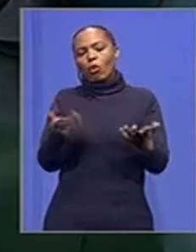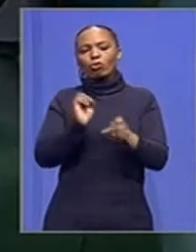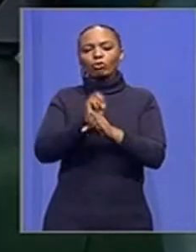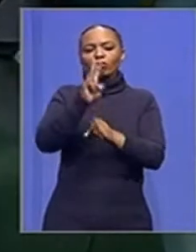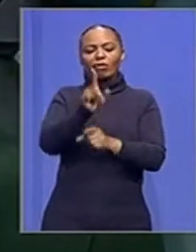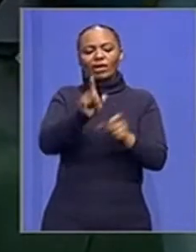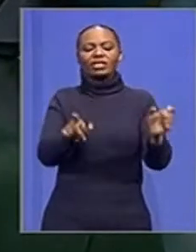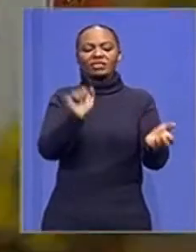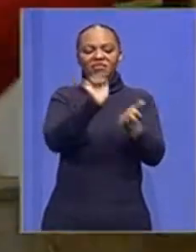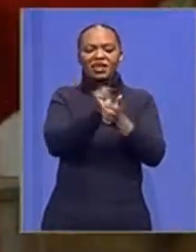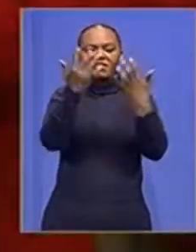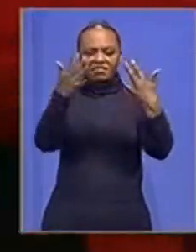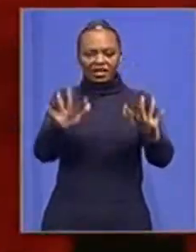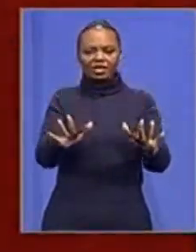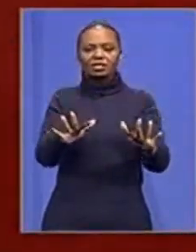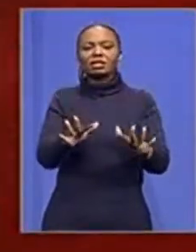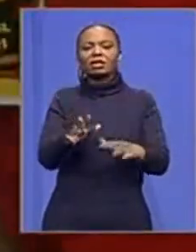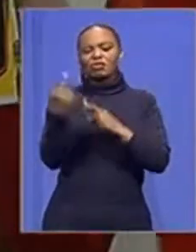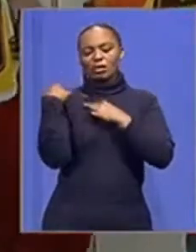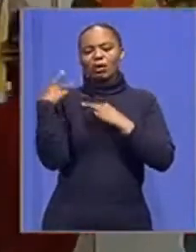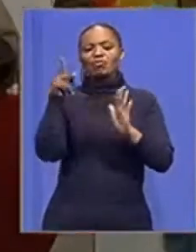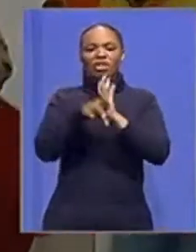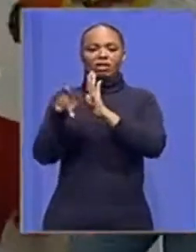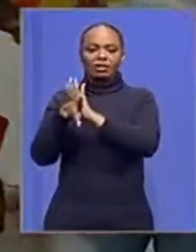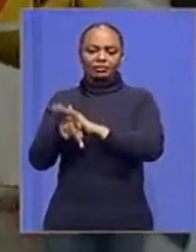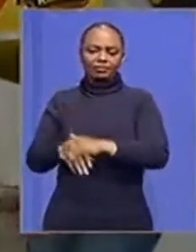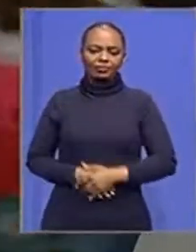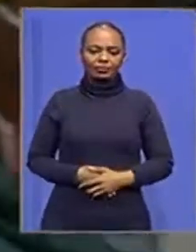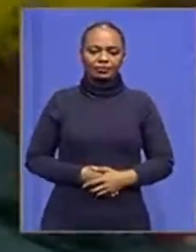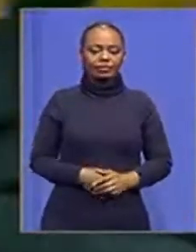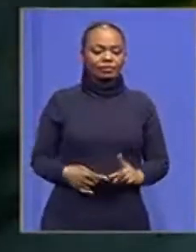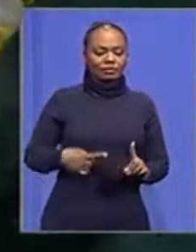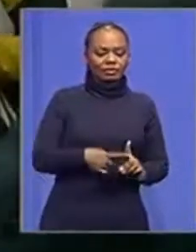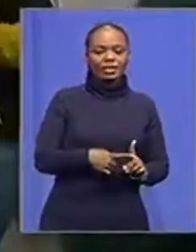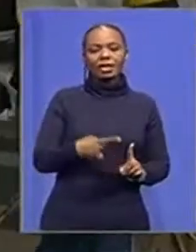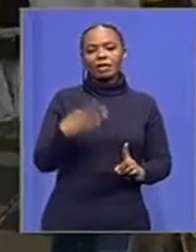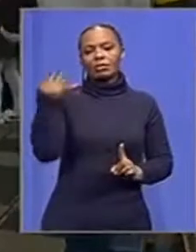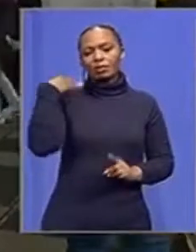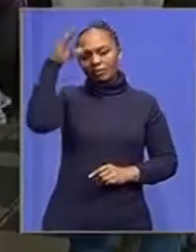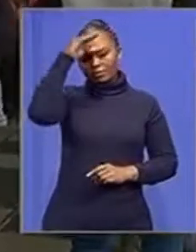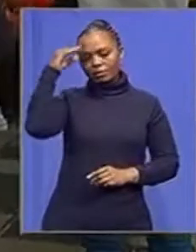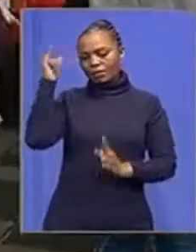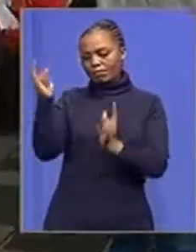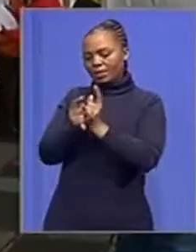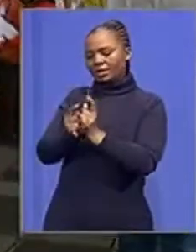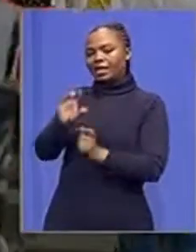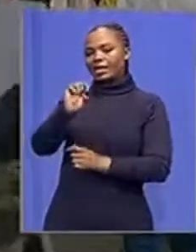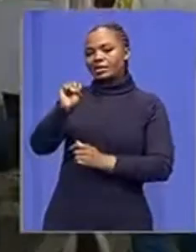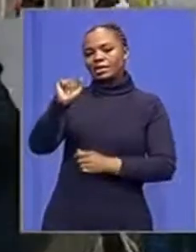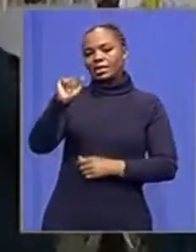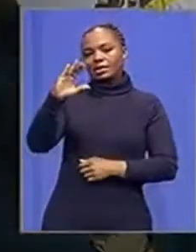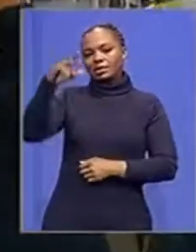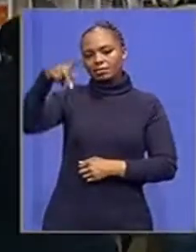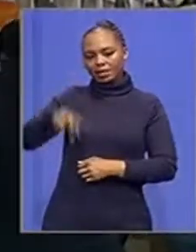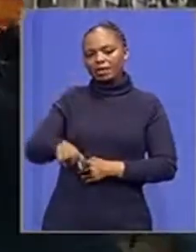arrested for those killings. Kantoro ya tona e re Cele o kopane le SACP bekeng ya go feta mo ba kwanego ka ba